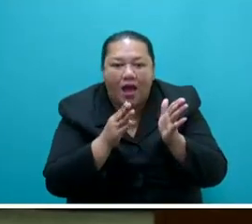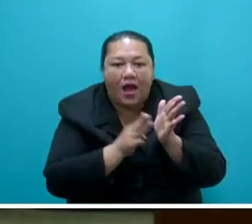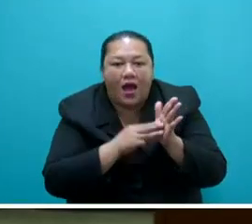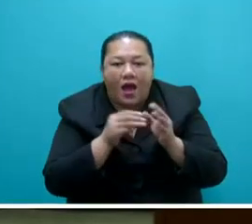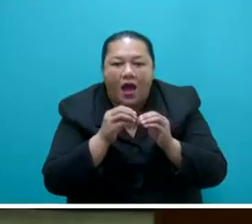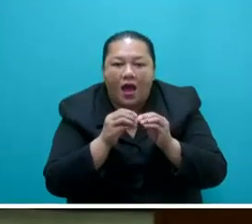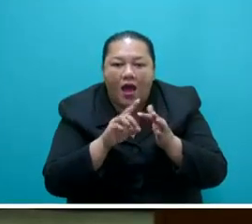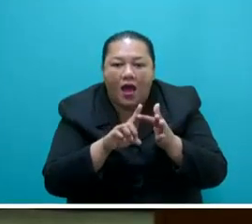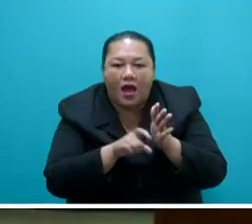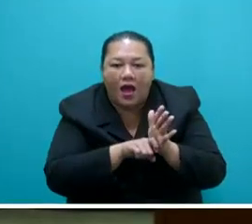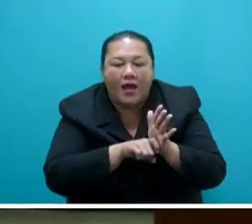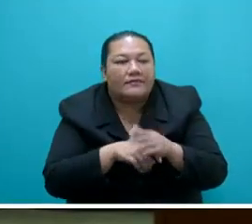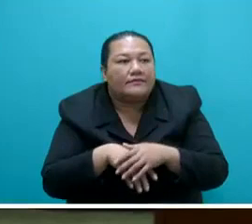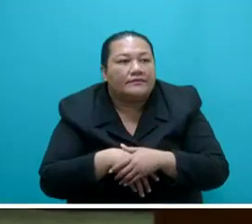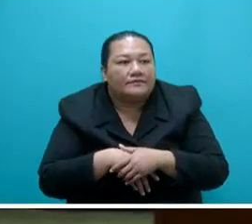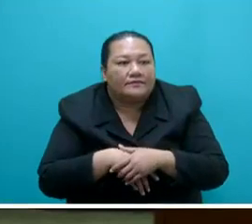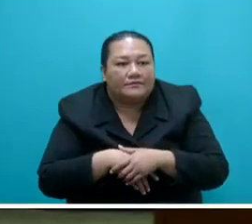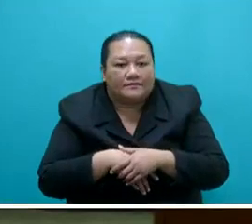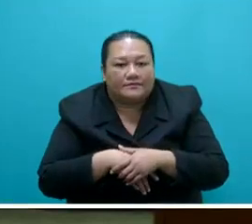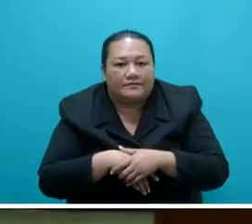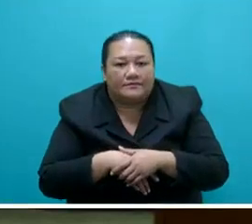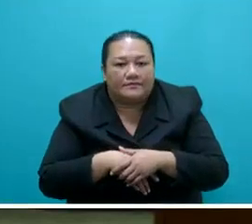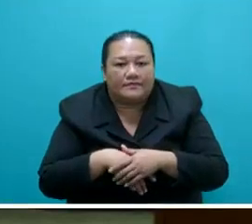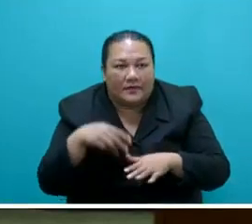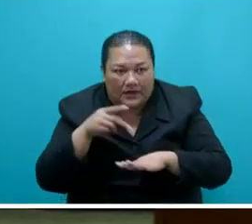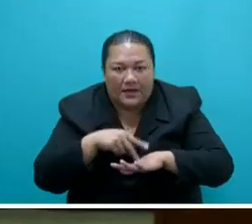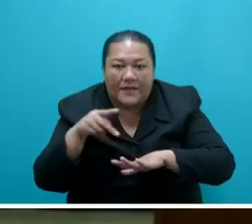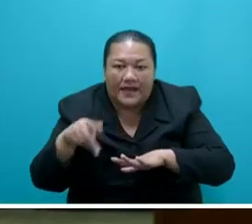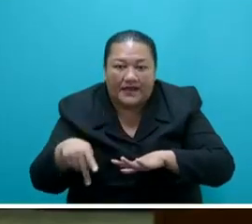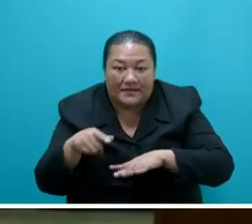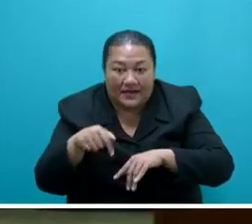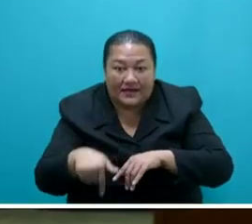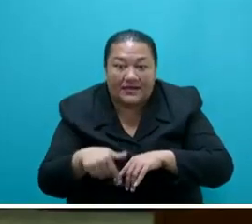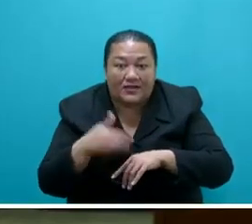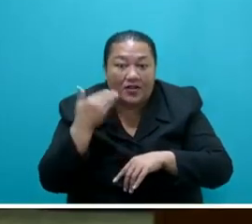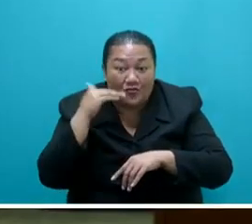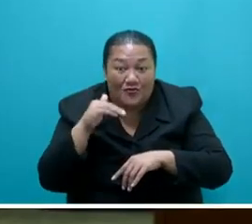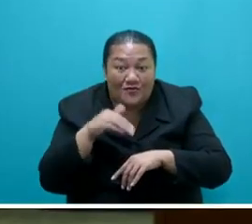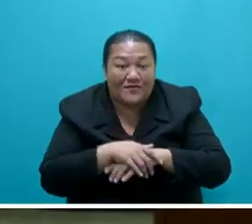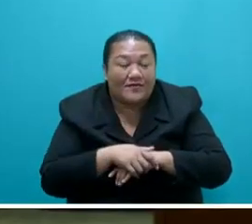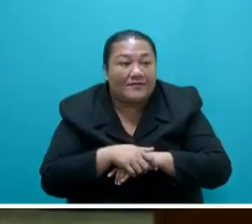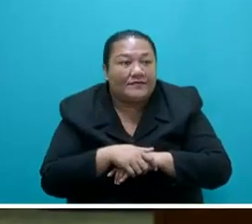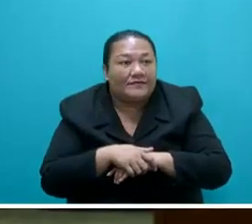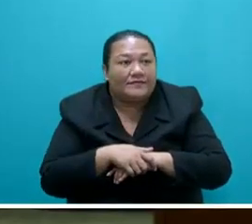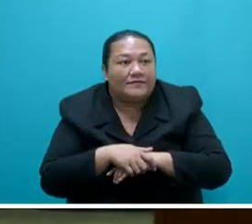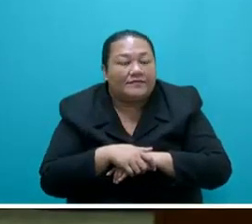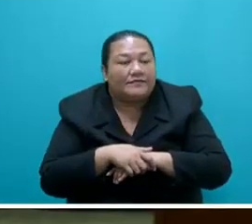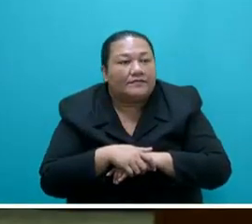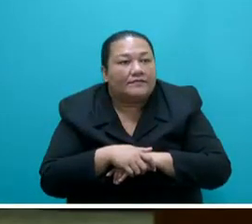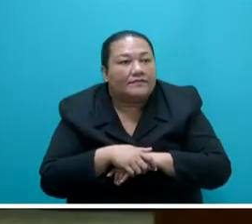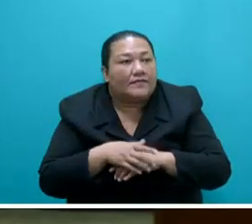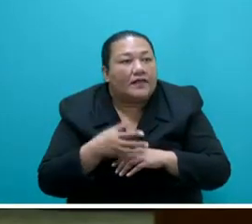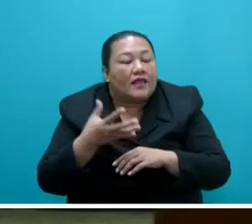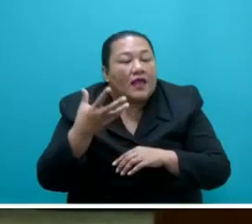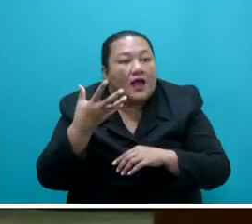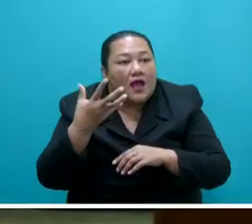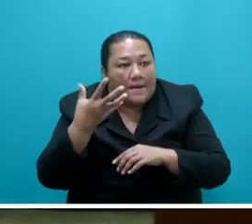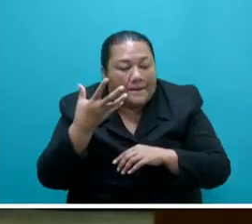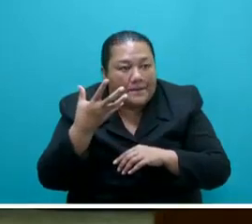young people, including our young landowners, have to say. They don't want their progress to come at the